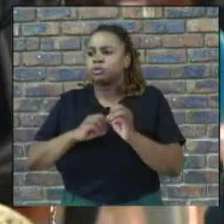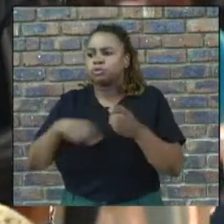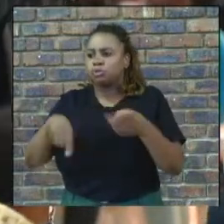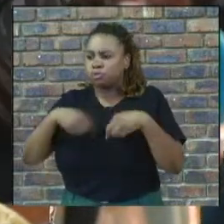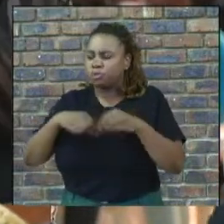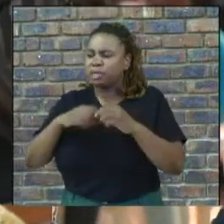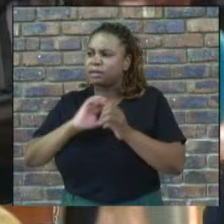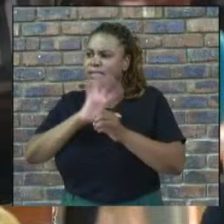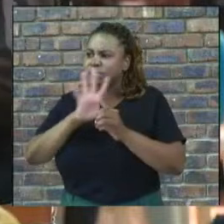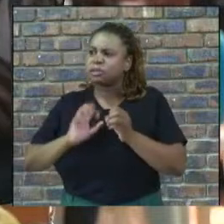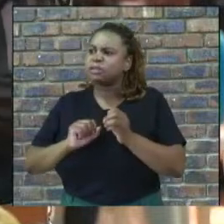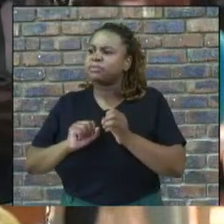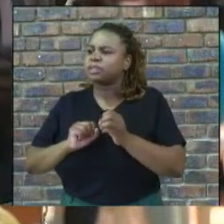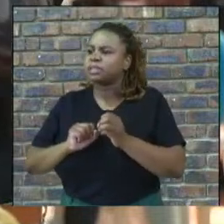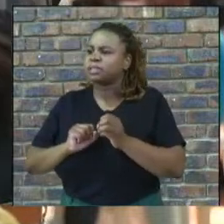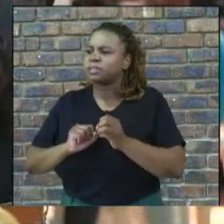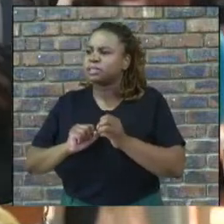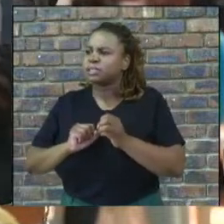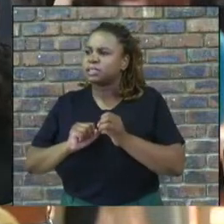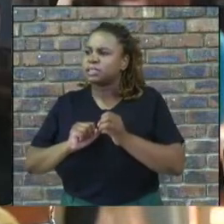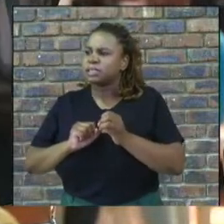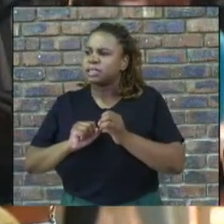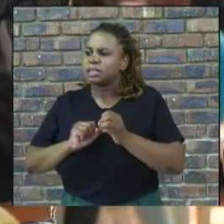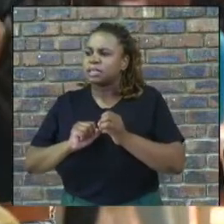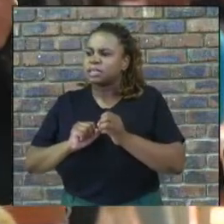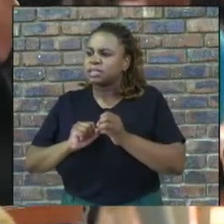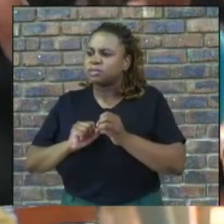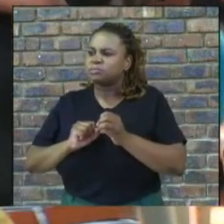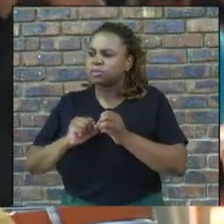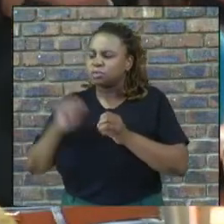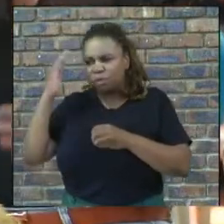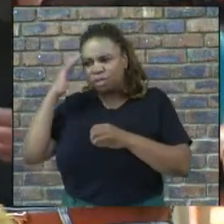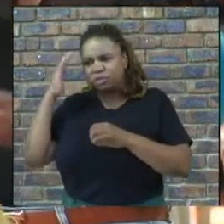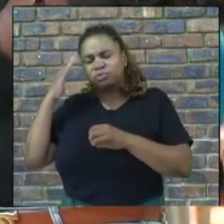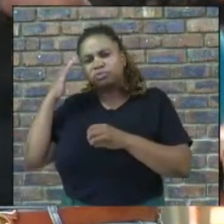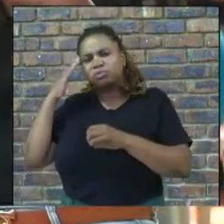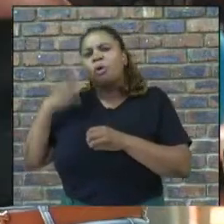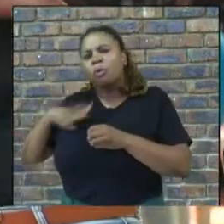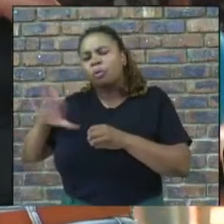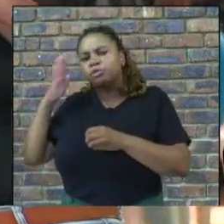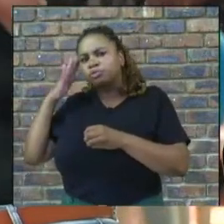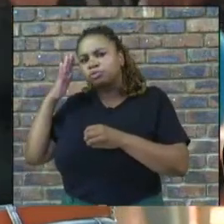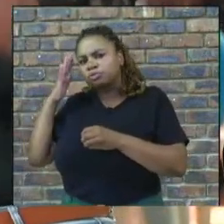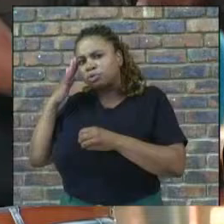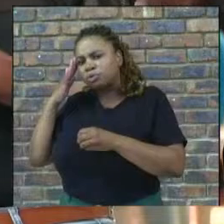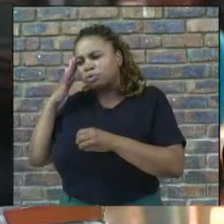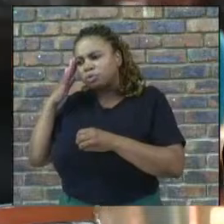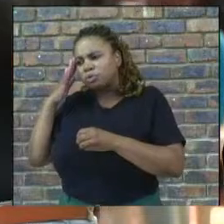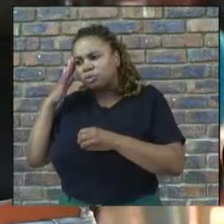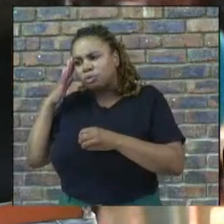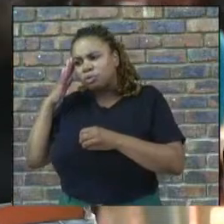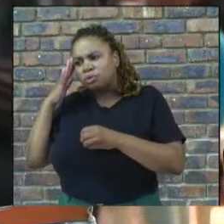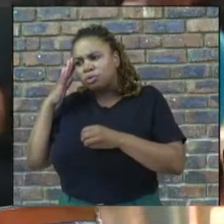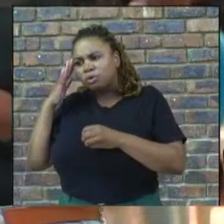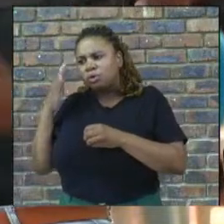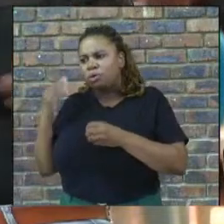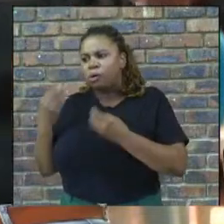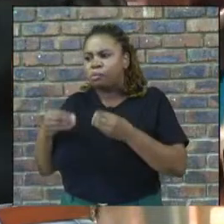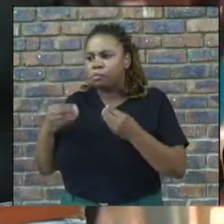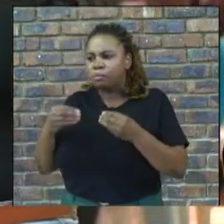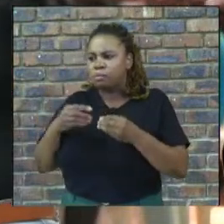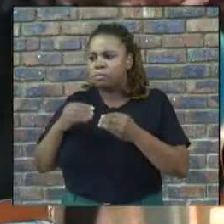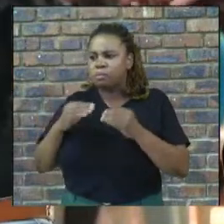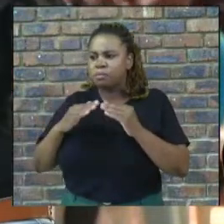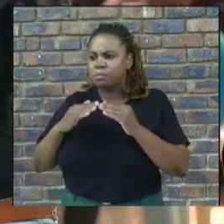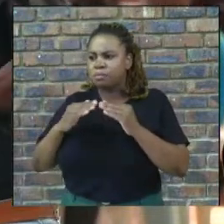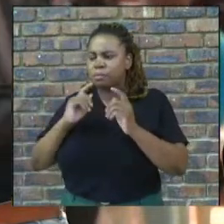Africans re tlameile re suffereye ho fitlela neneng. Hona jwale ha ke nka mkhukhu ke rekisa dijo, ke na le shop, ke beha mkhukhu mo le a